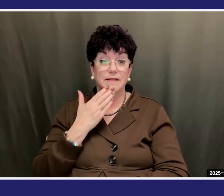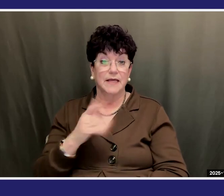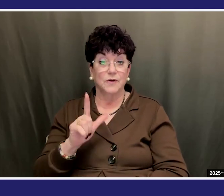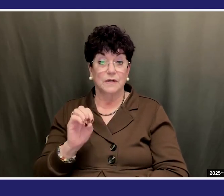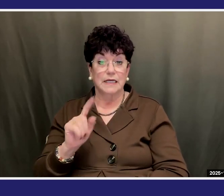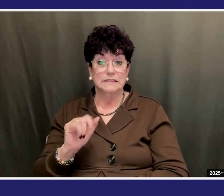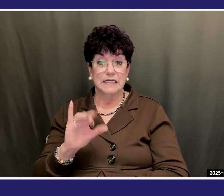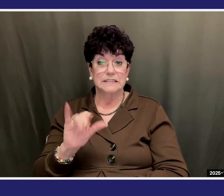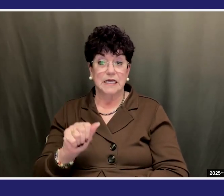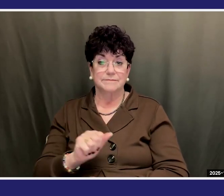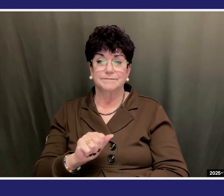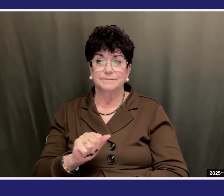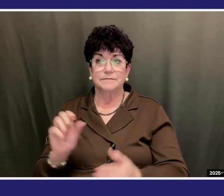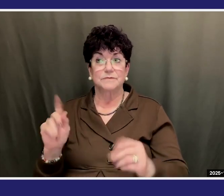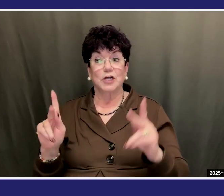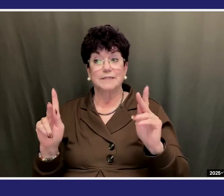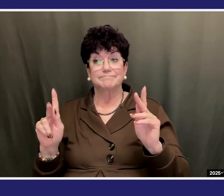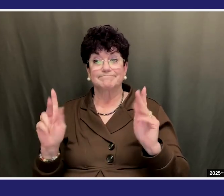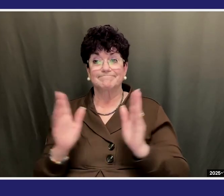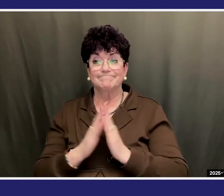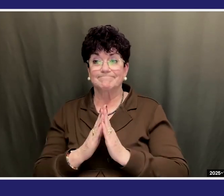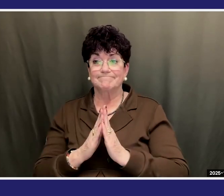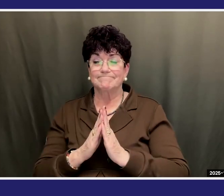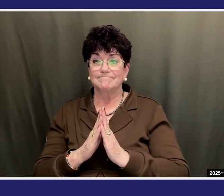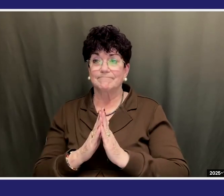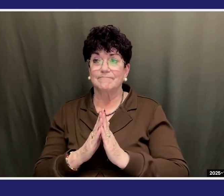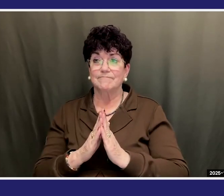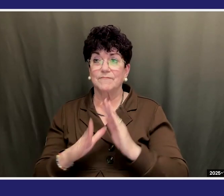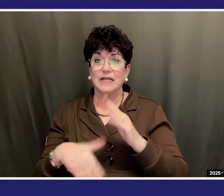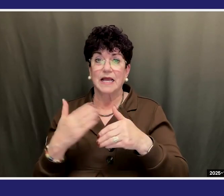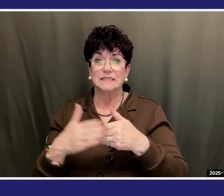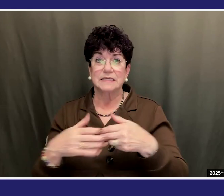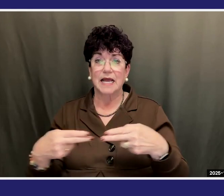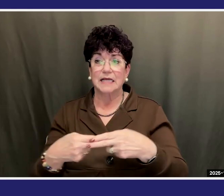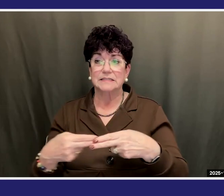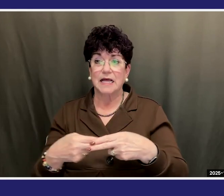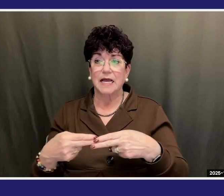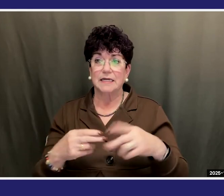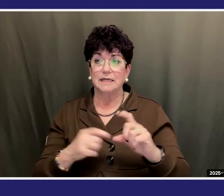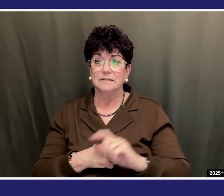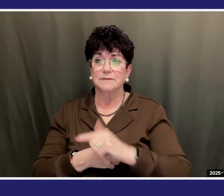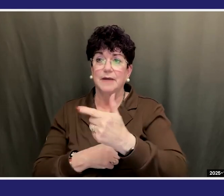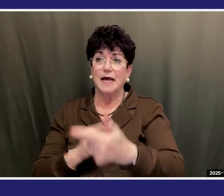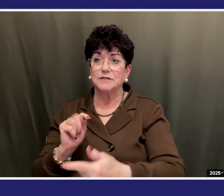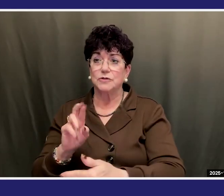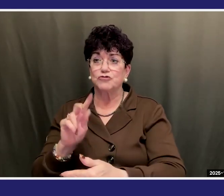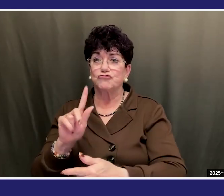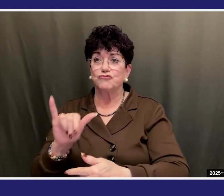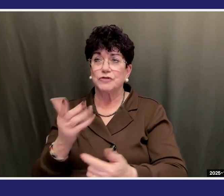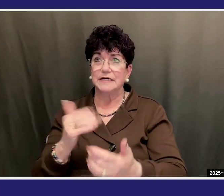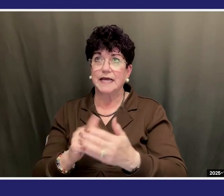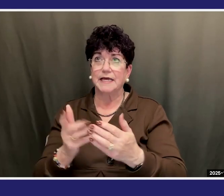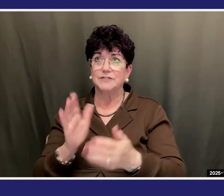Leticia. All right. I am going to ask to go to the next slide and pass it back to Trudy to wrap